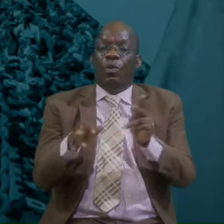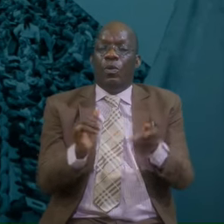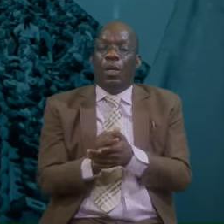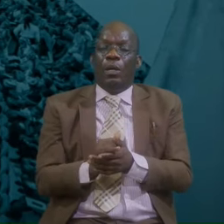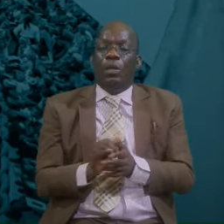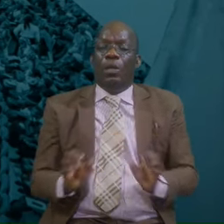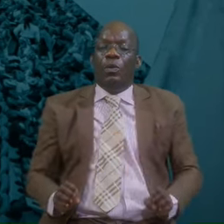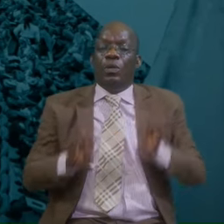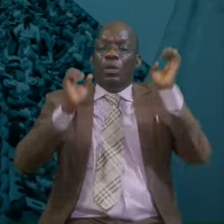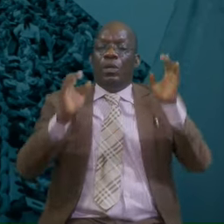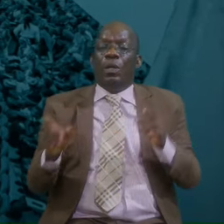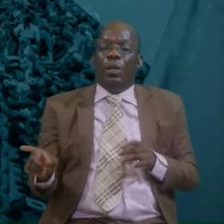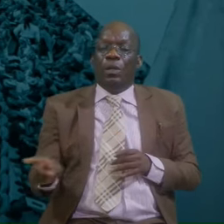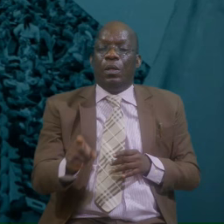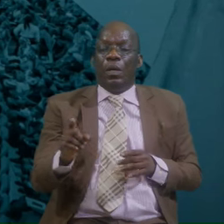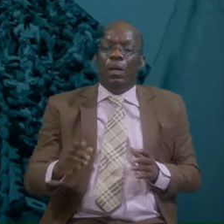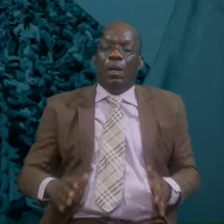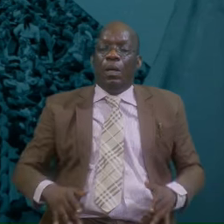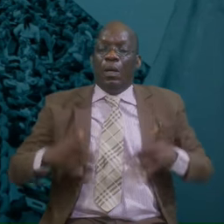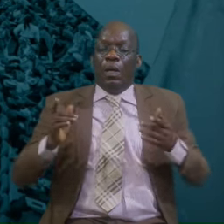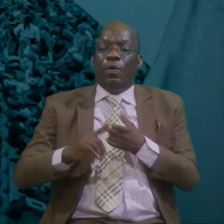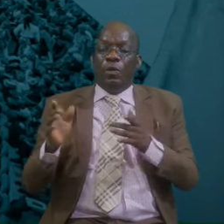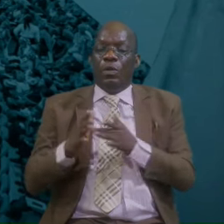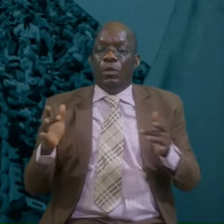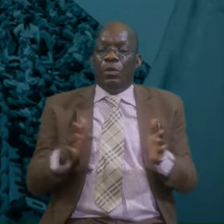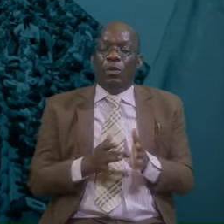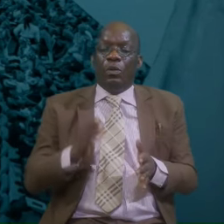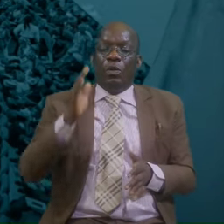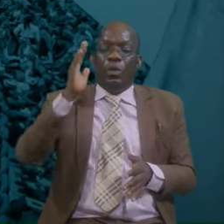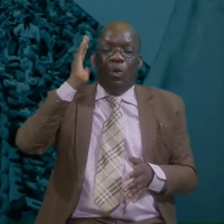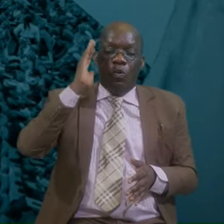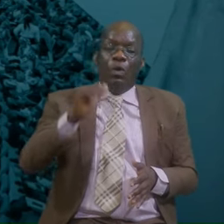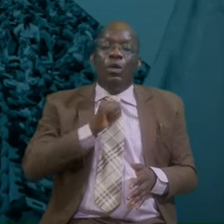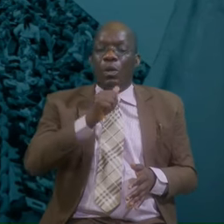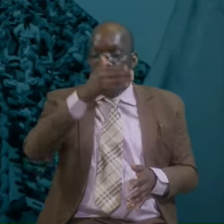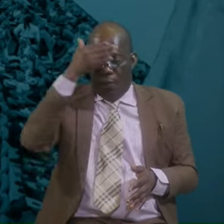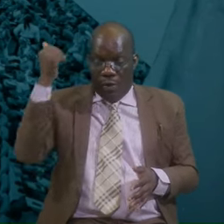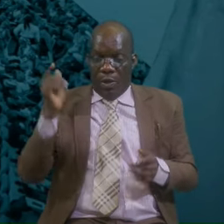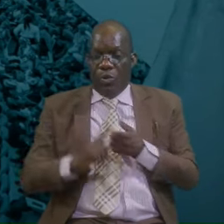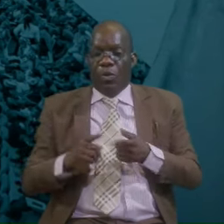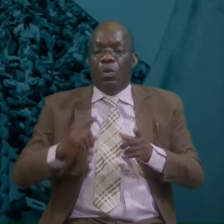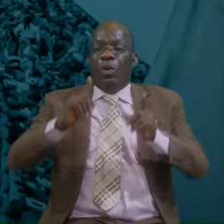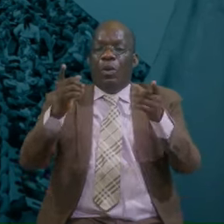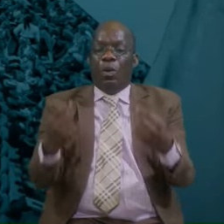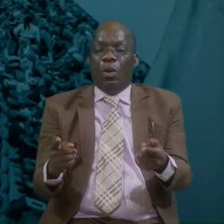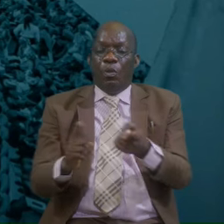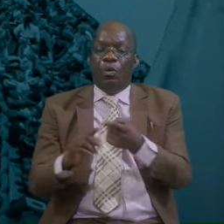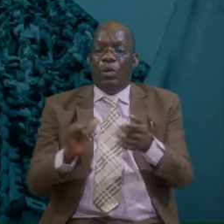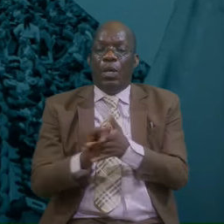should not forget to attend that meeting. It will be taking place in the